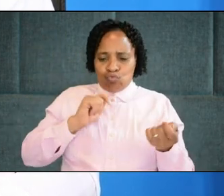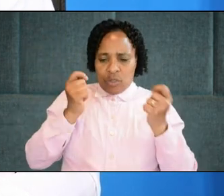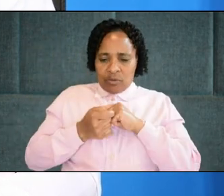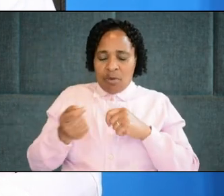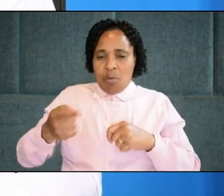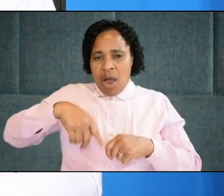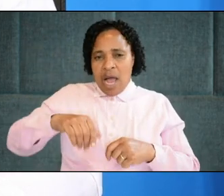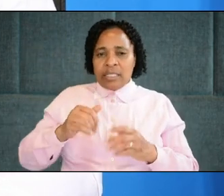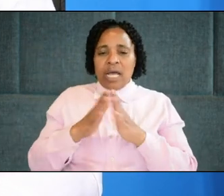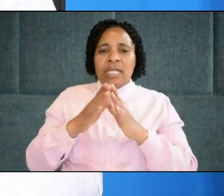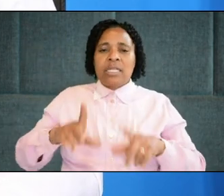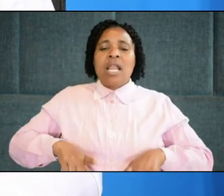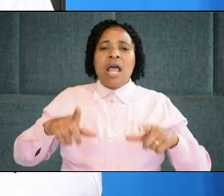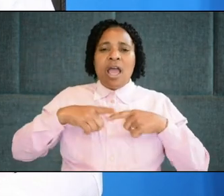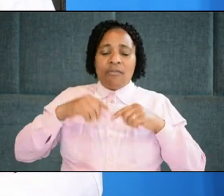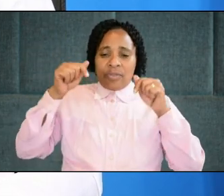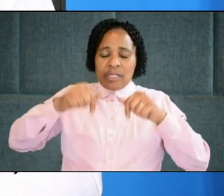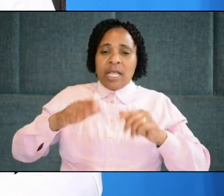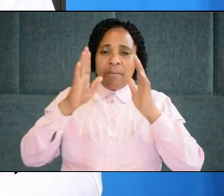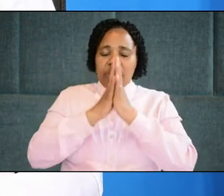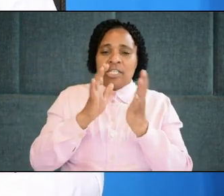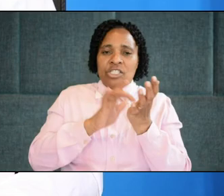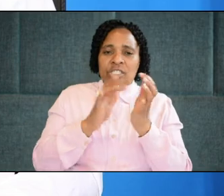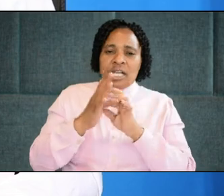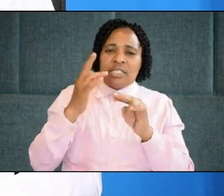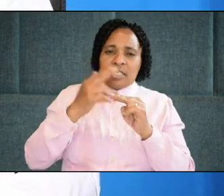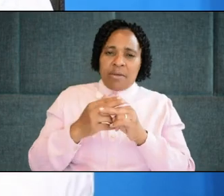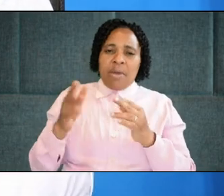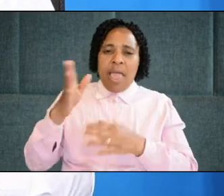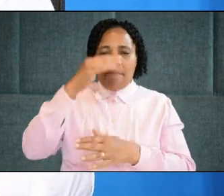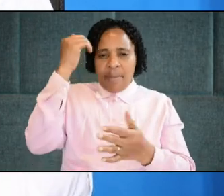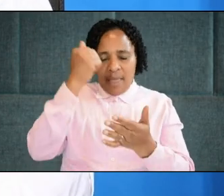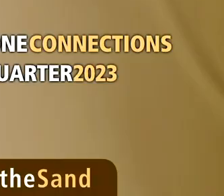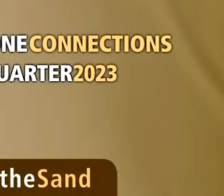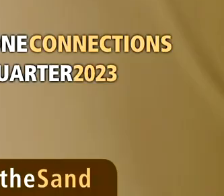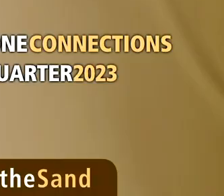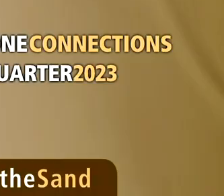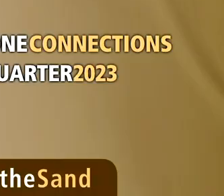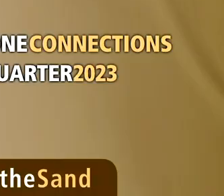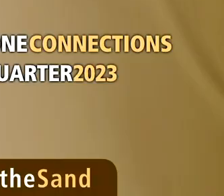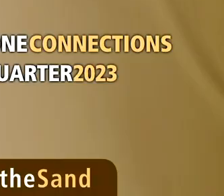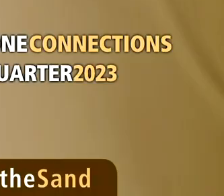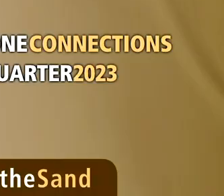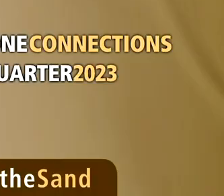us and you transform our lives. This I pray in Jesus' name. Amen. Amen.